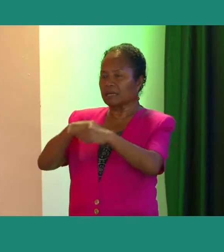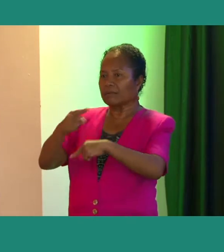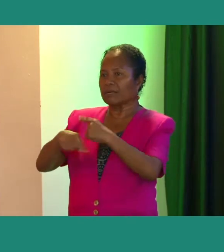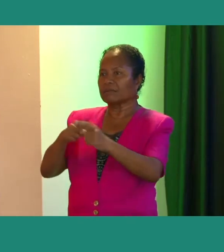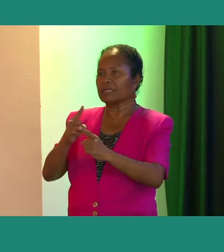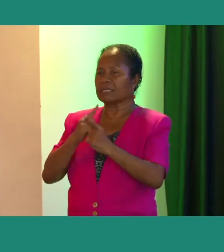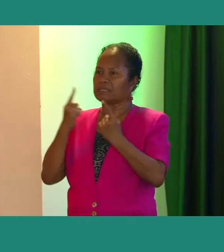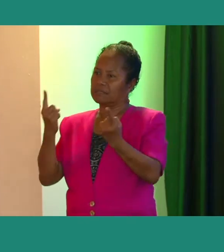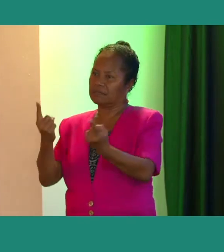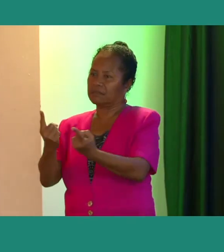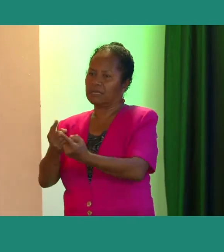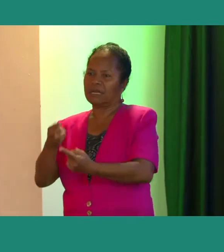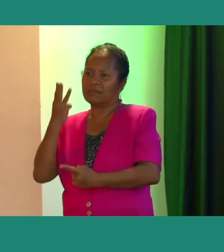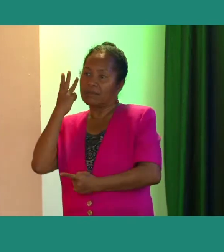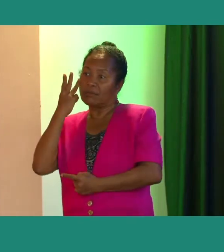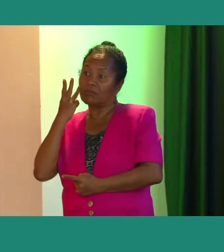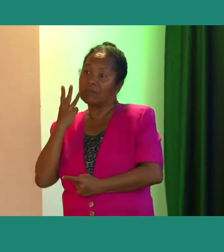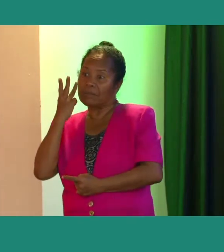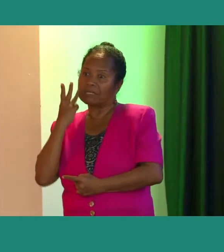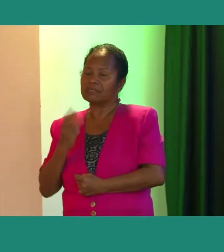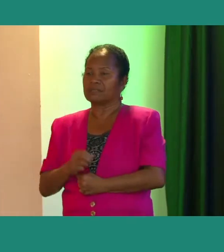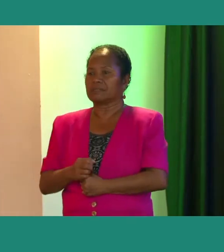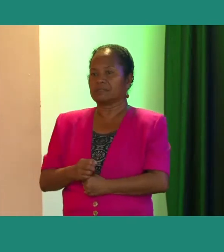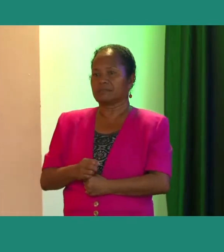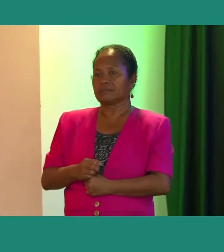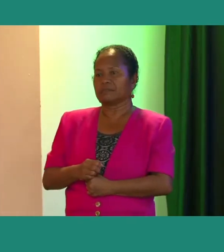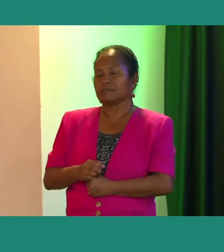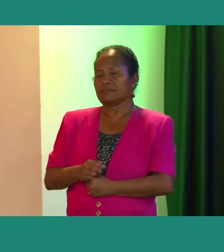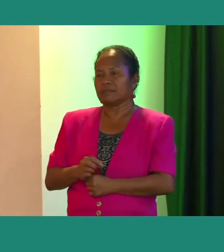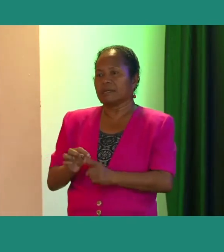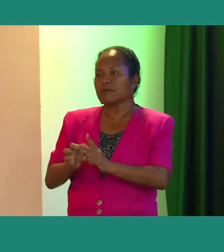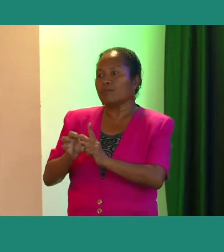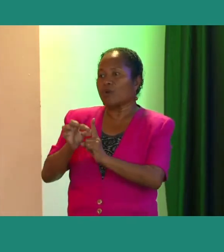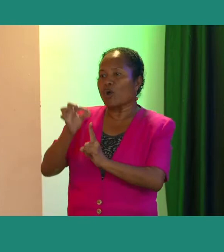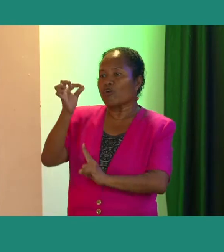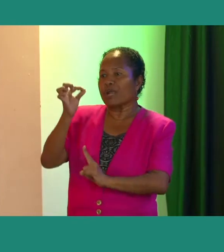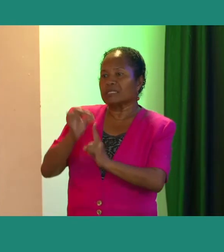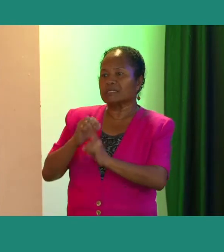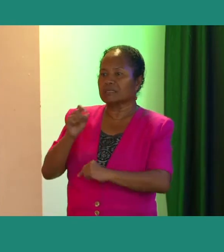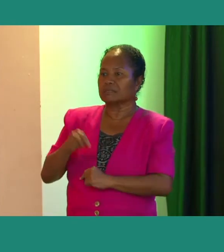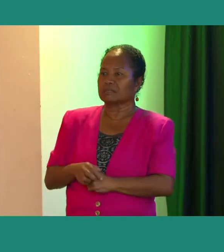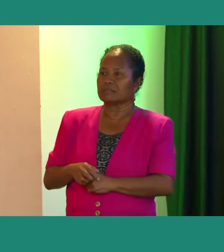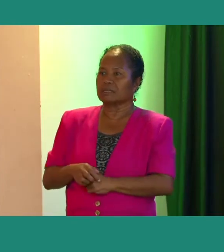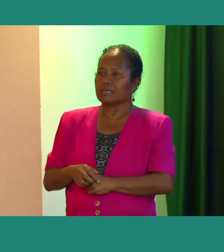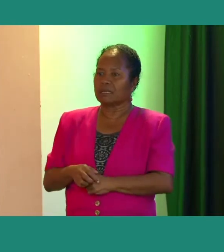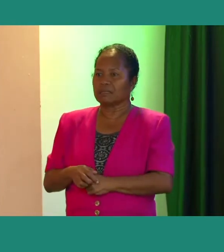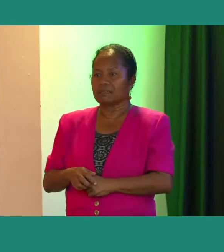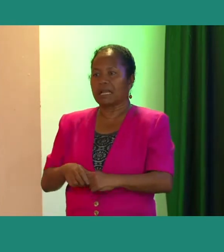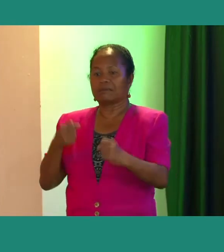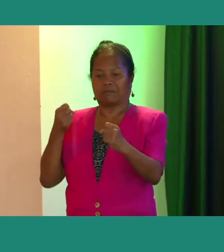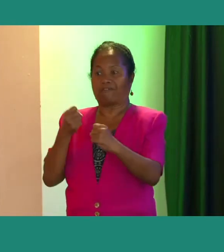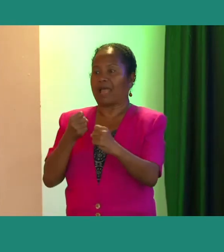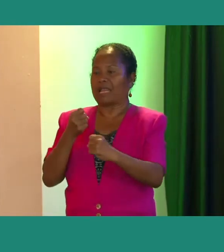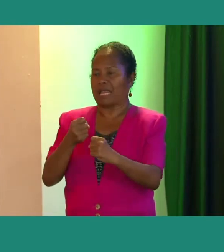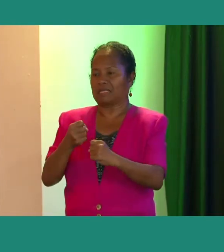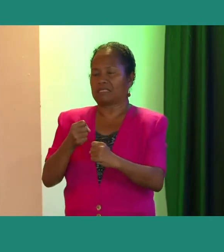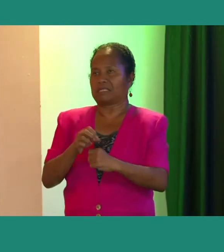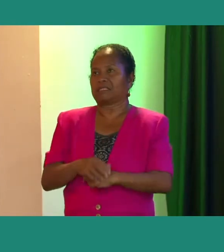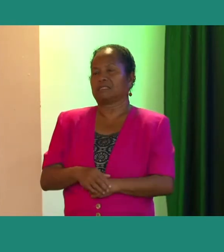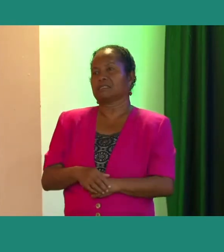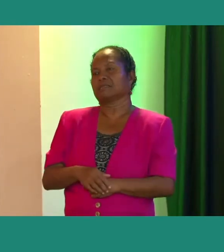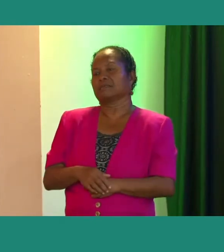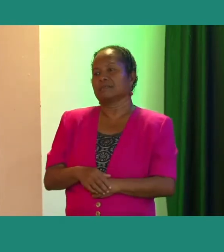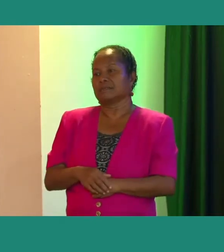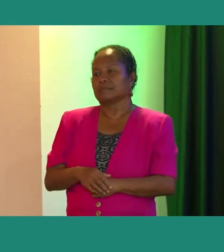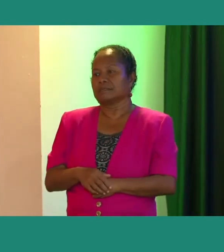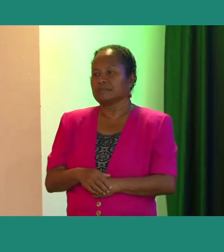on women's progress, such as violence. So they talk about it in their organisations, they implement policies, but they also talk out